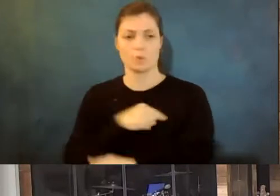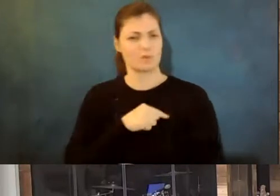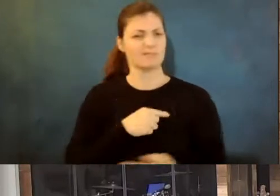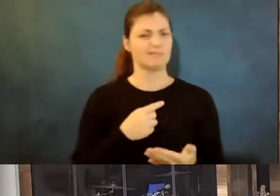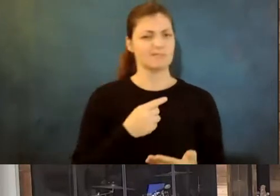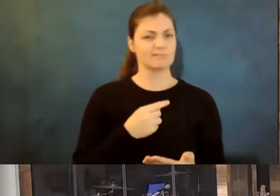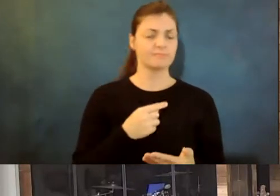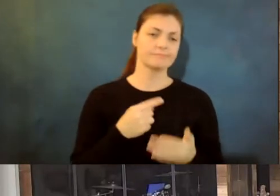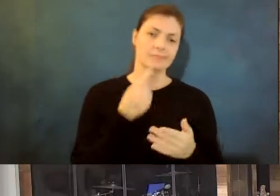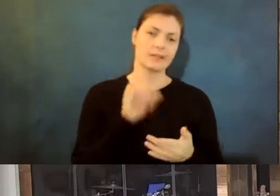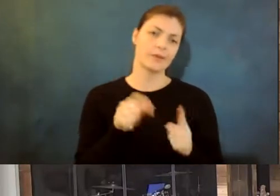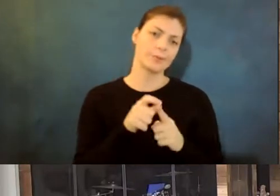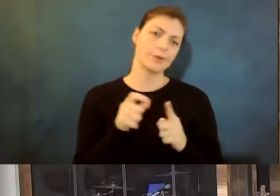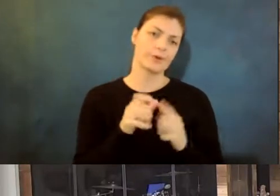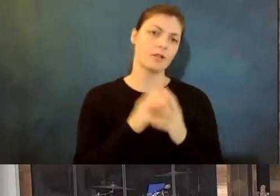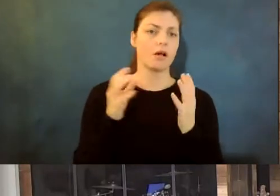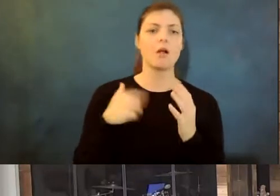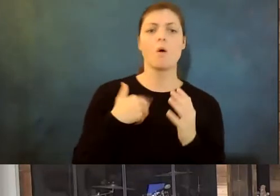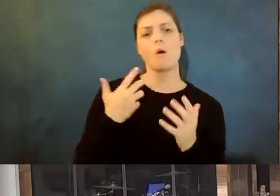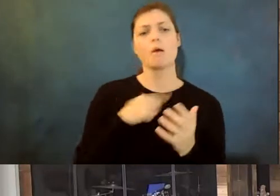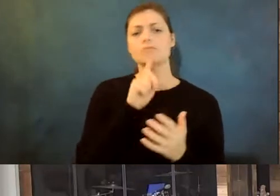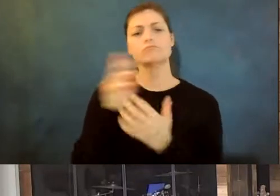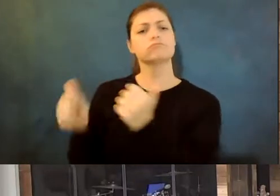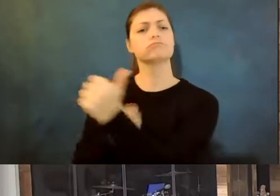lot of times we stop short of what he really wants.